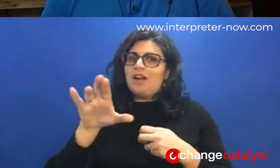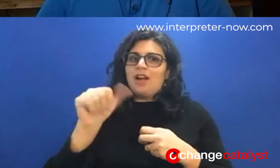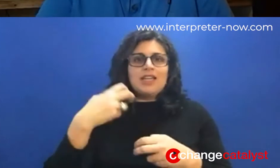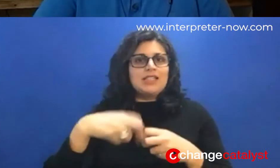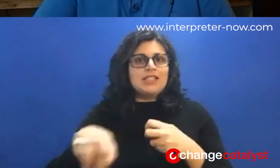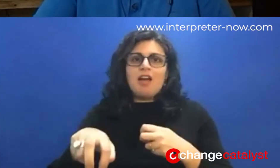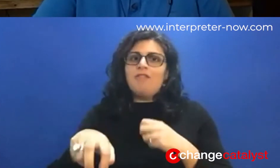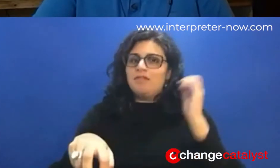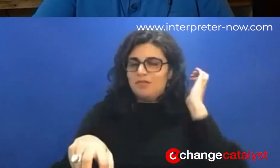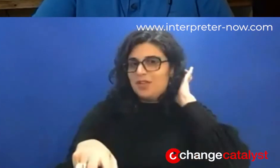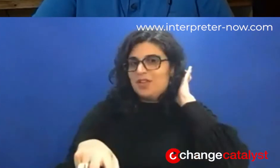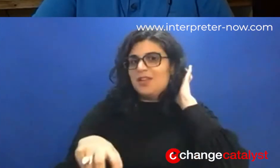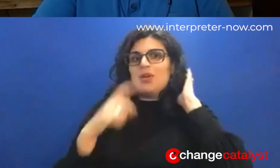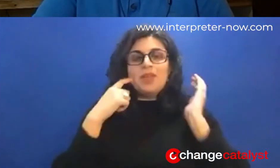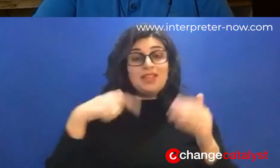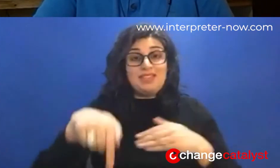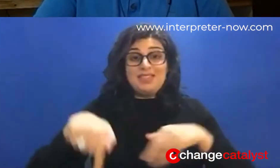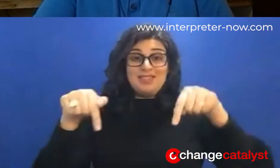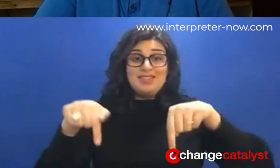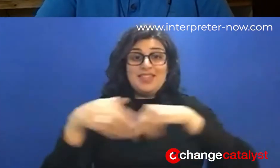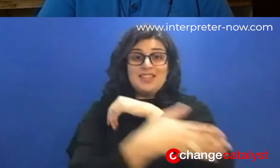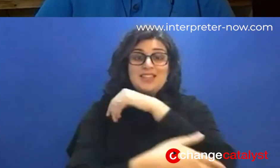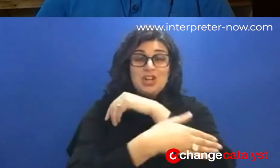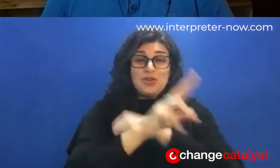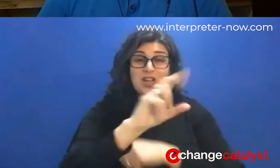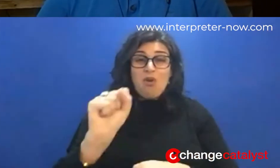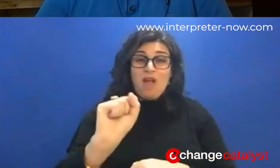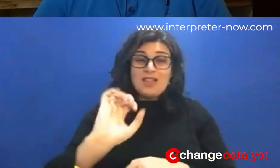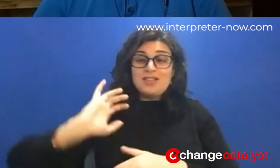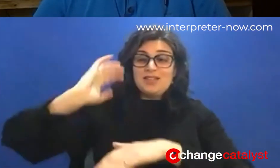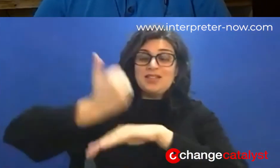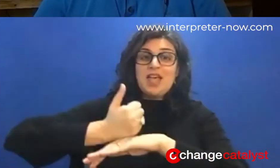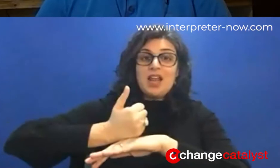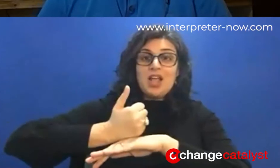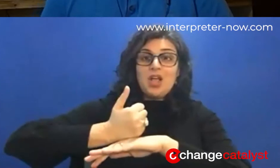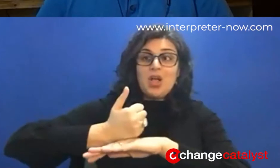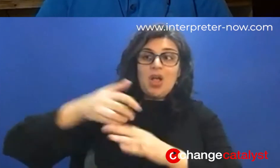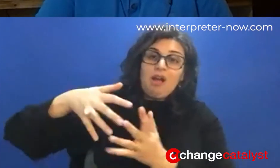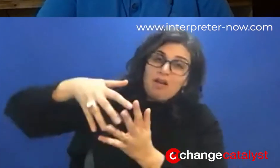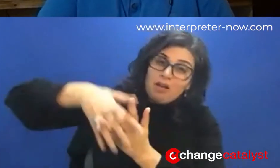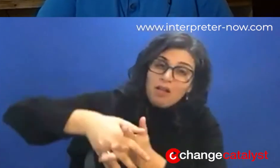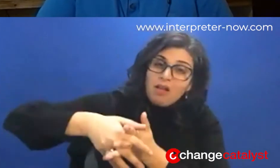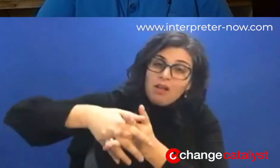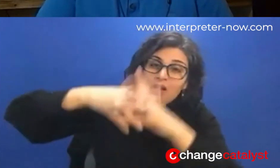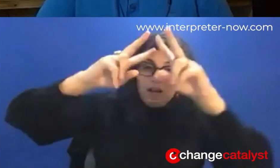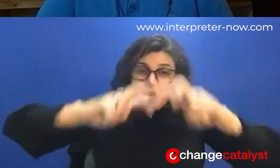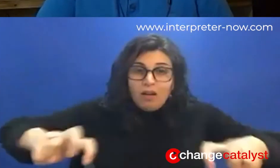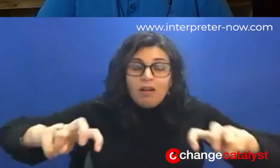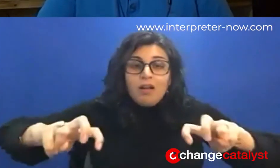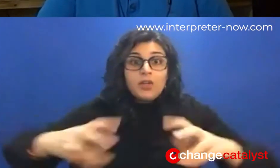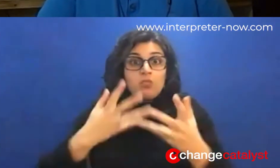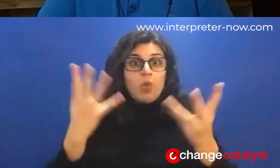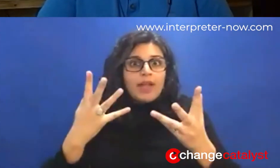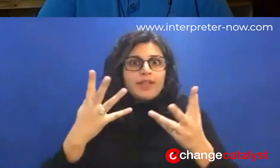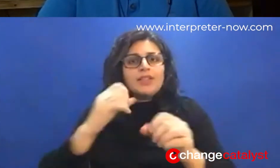just the way this country has been built is to protect white men and their feelings and their power,